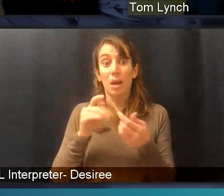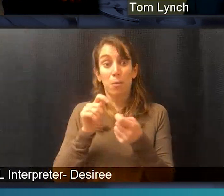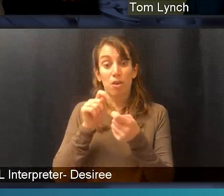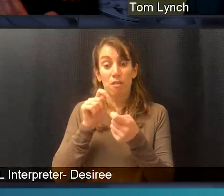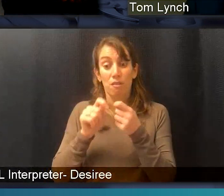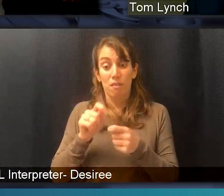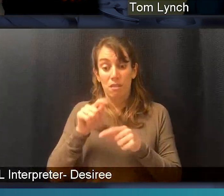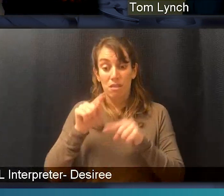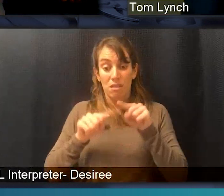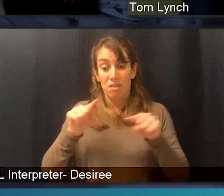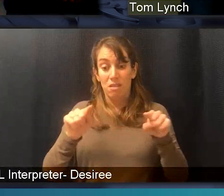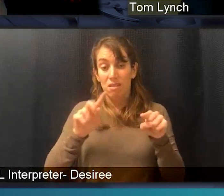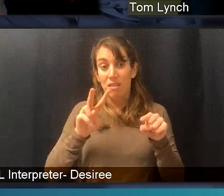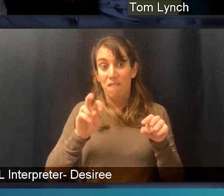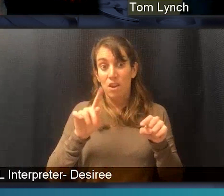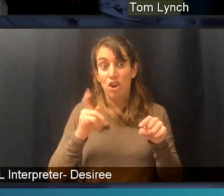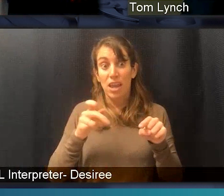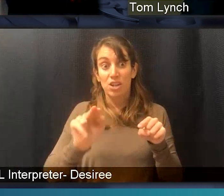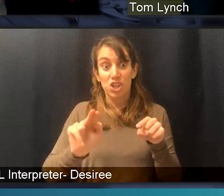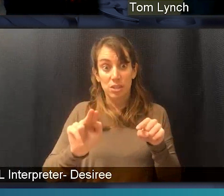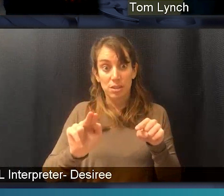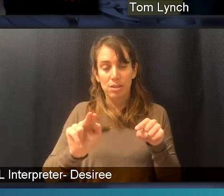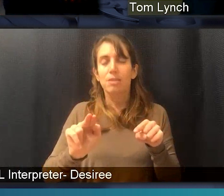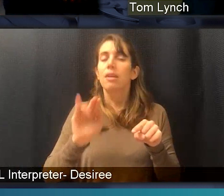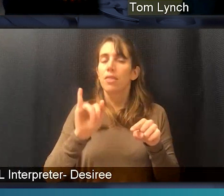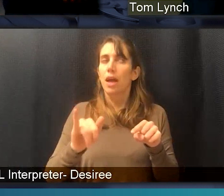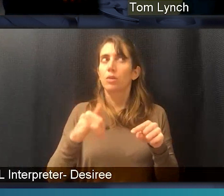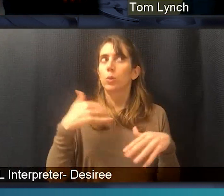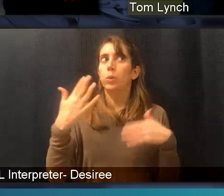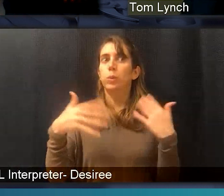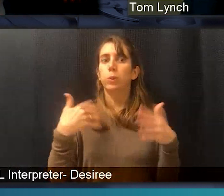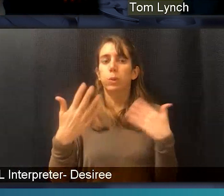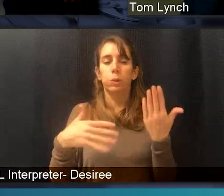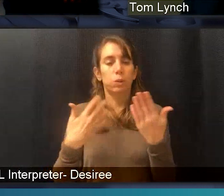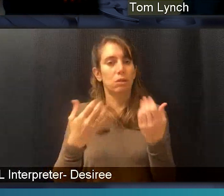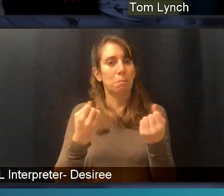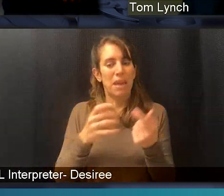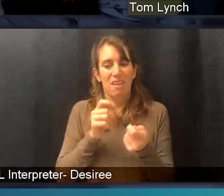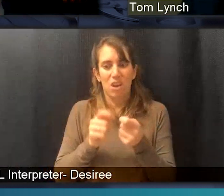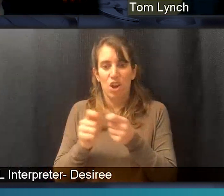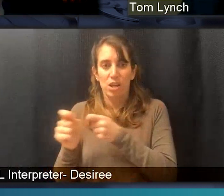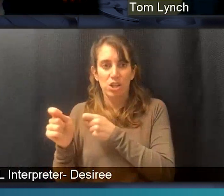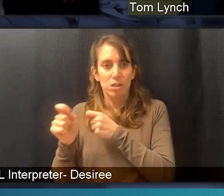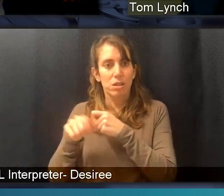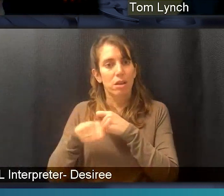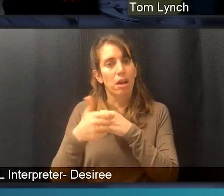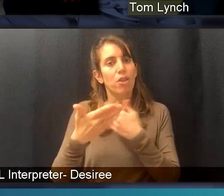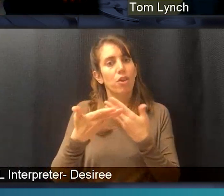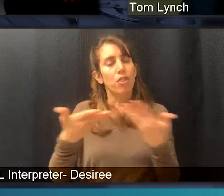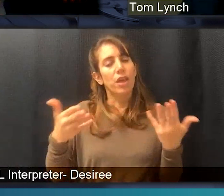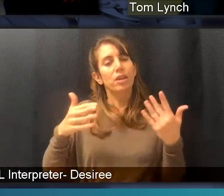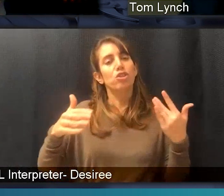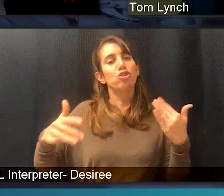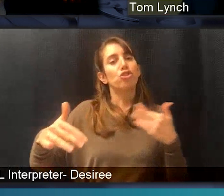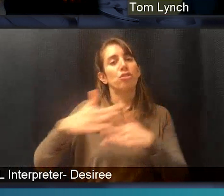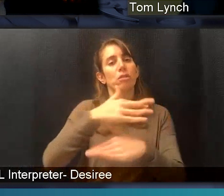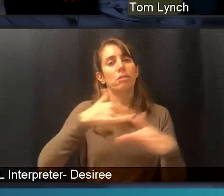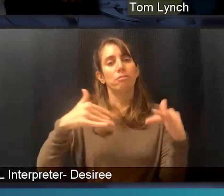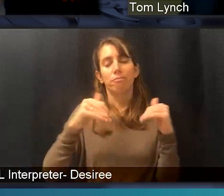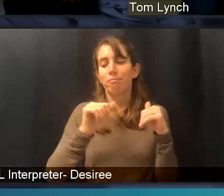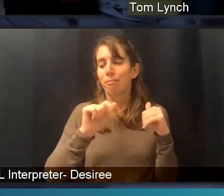of wild. So other things that have been circulating, alpha, beta, gamma, delta, et cetera, have maybe